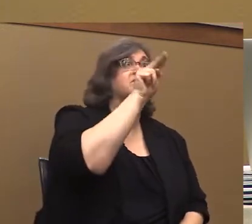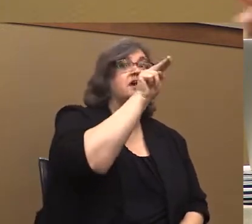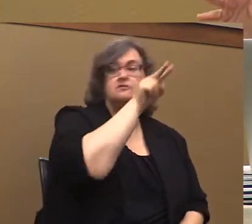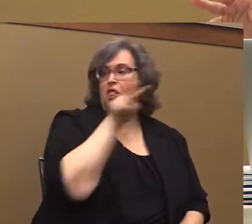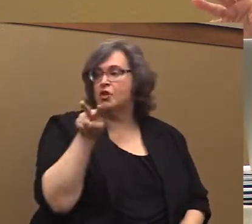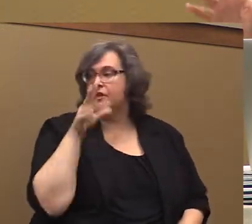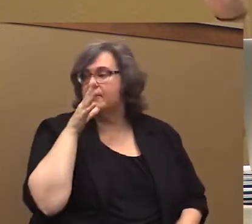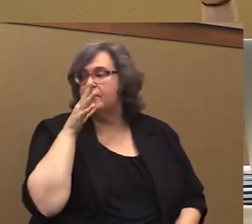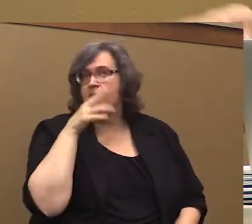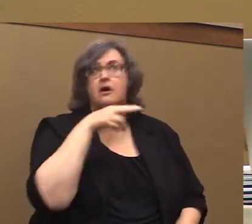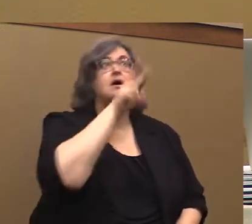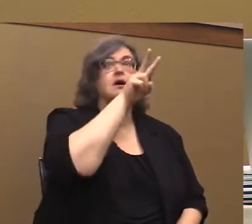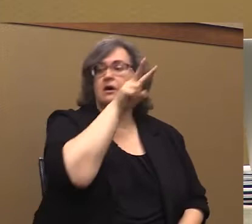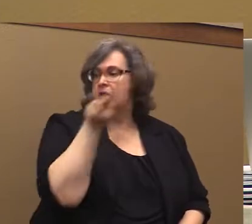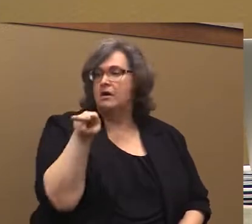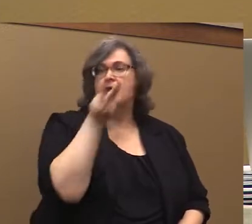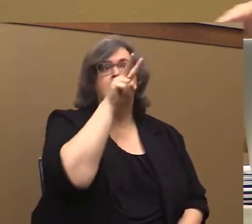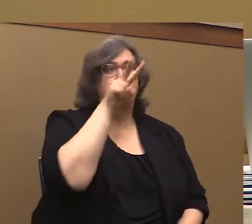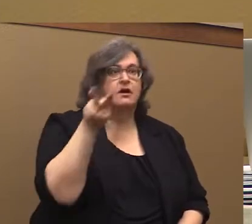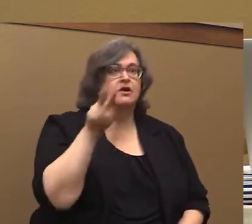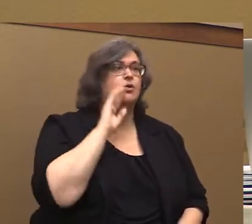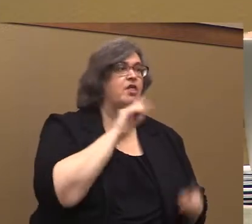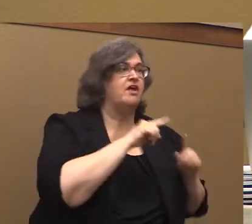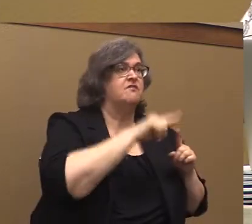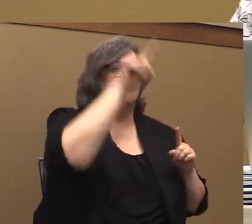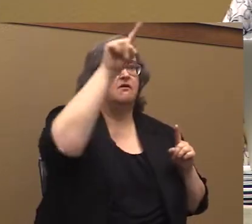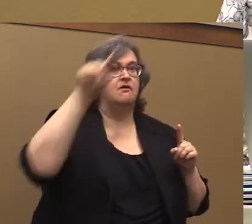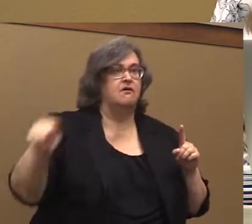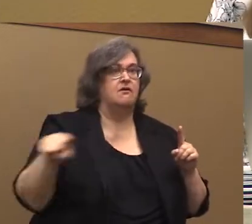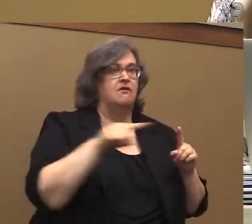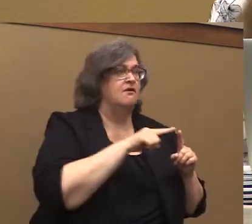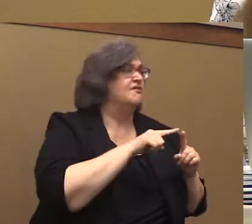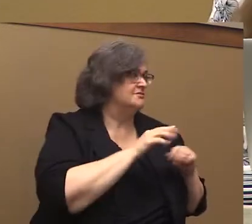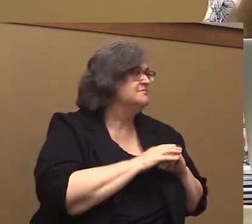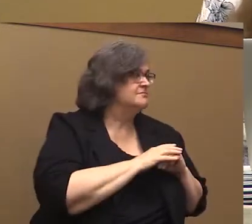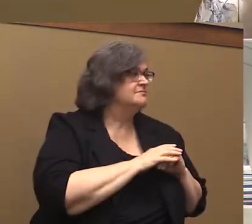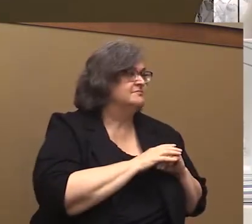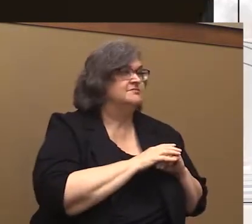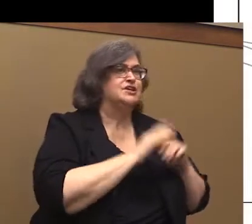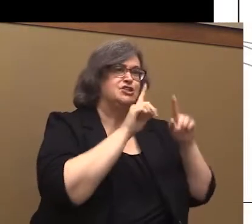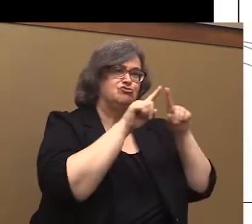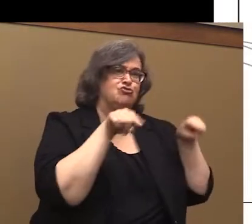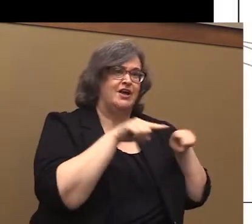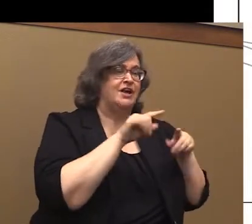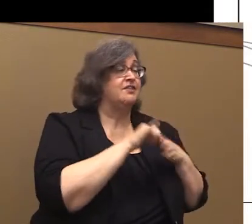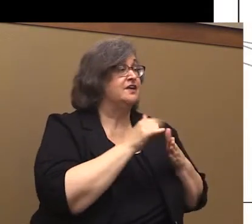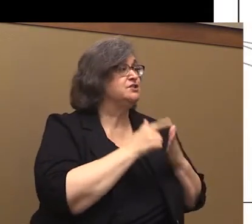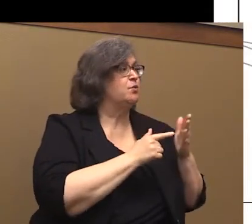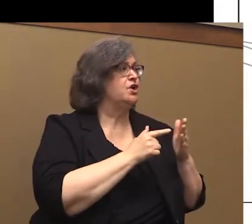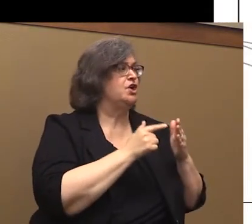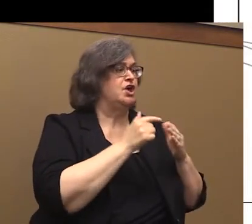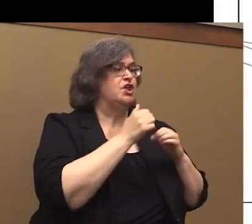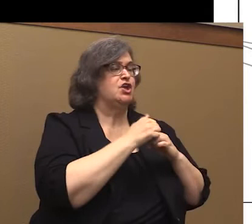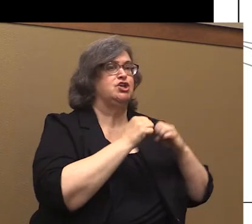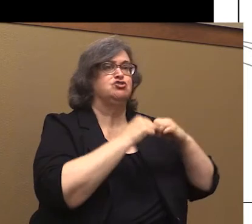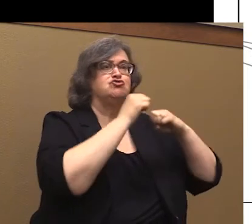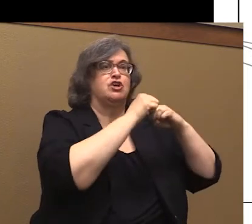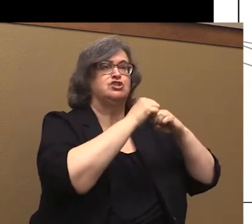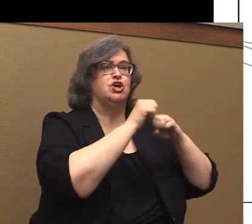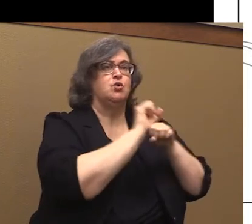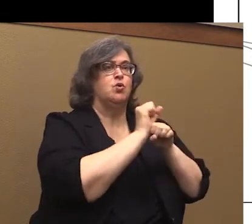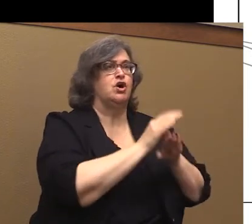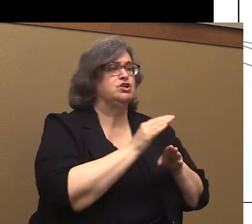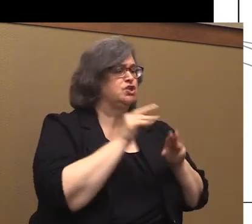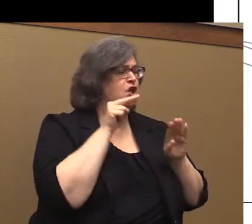the fan and back at mom, kind of creating a triangle there. And that's what these construction workers are doing.